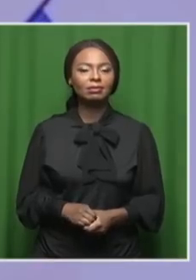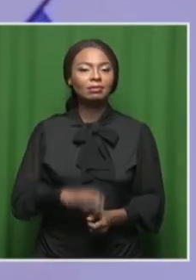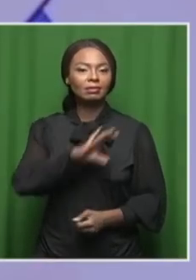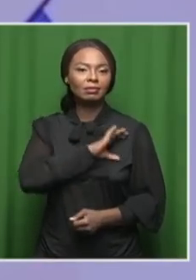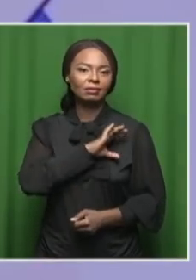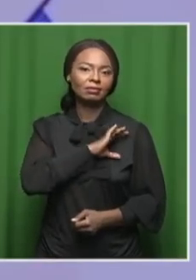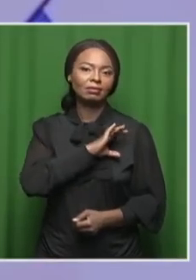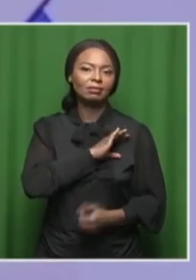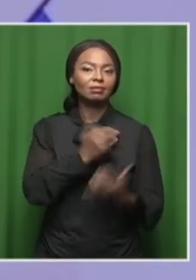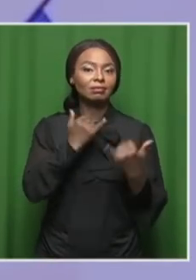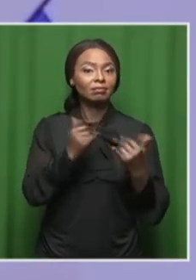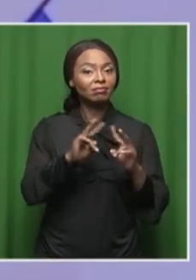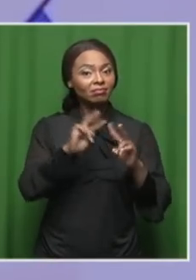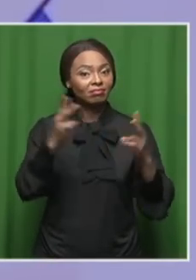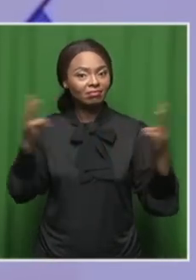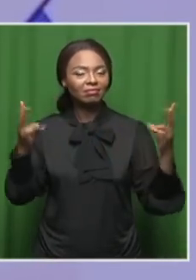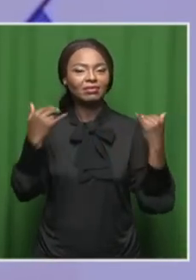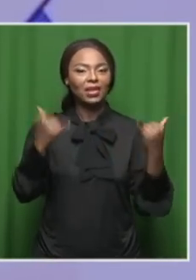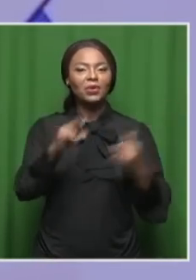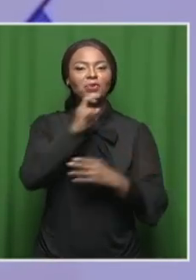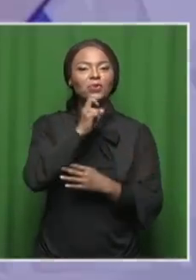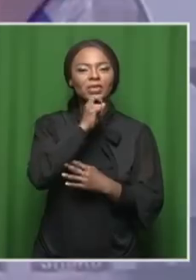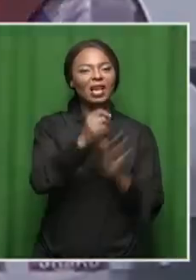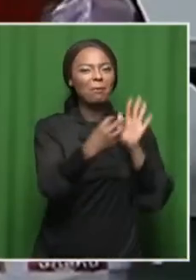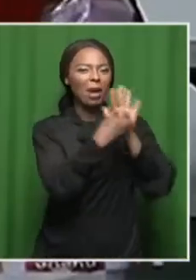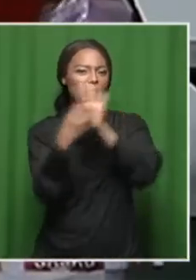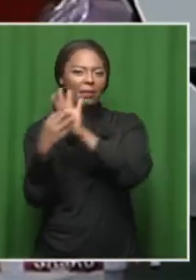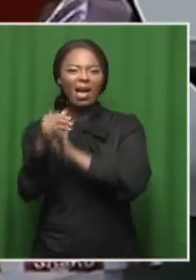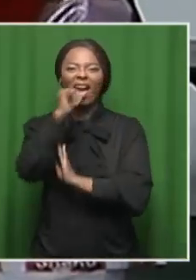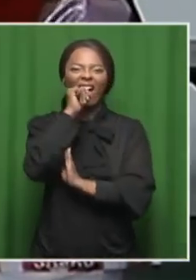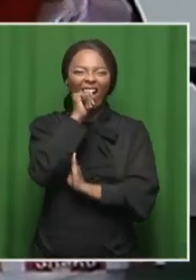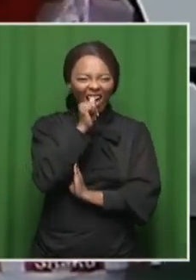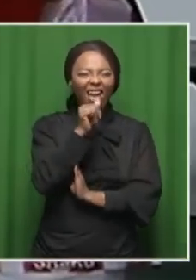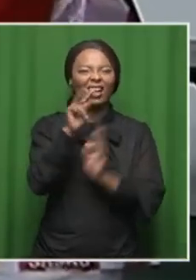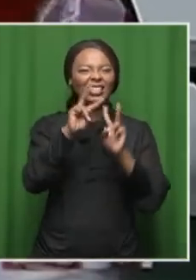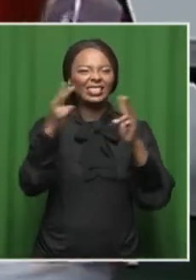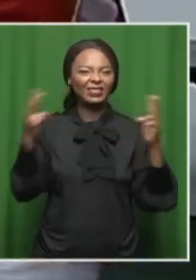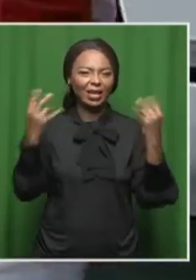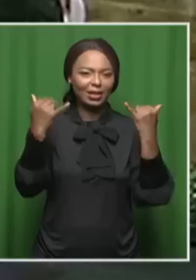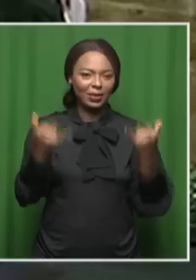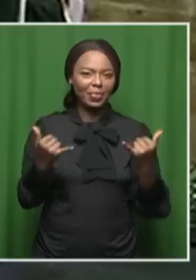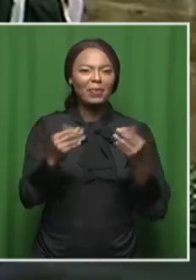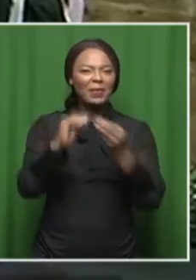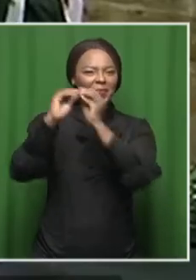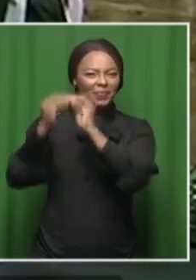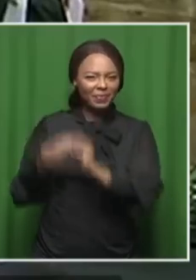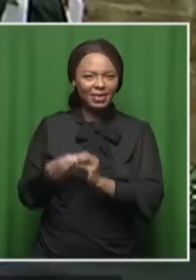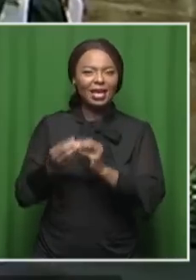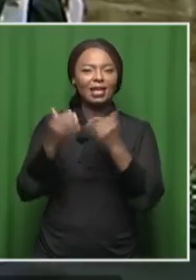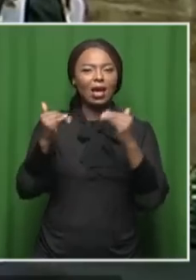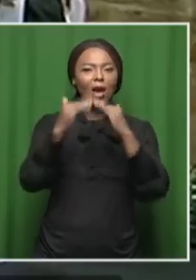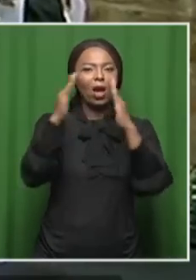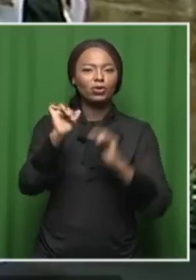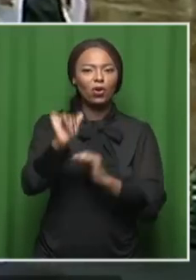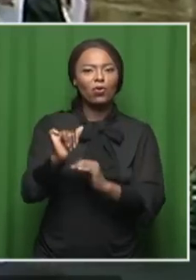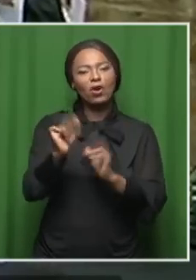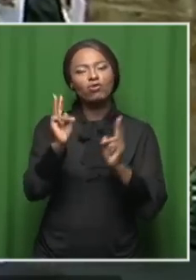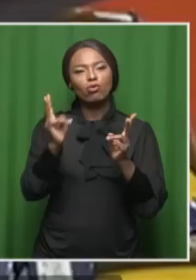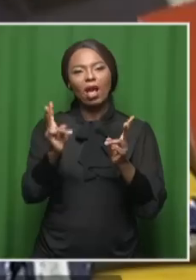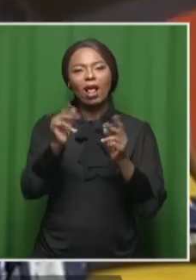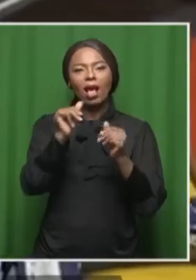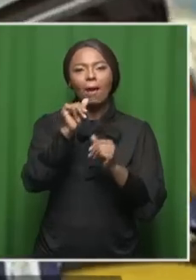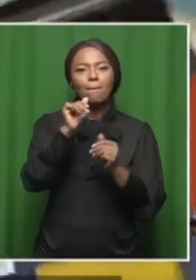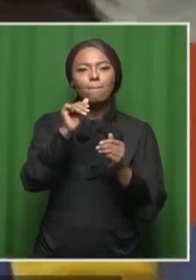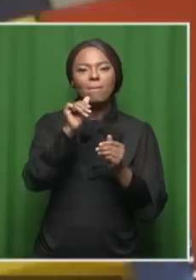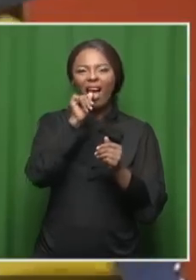Consumers in possession of various peanut butter brands manufactured by House of Natural Butters are urged to return